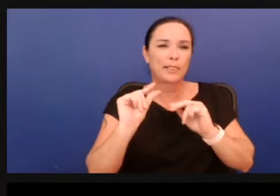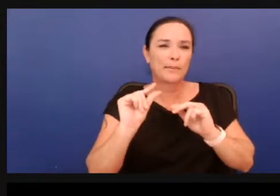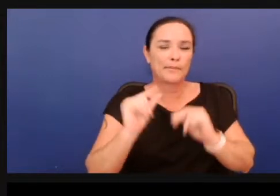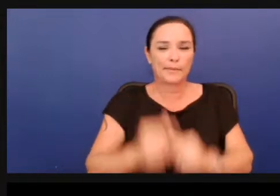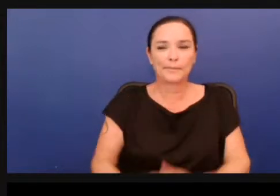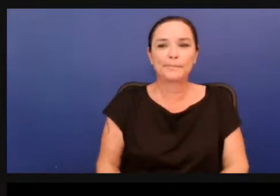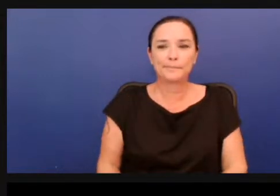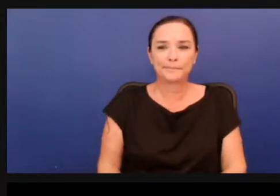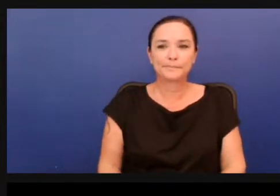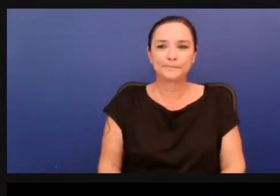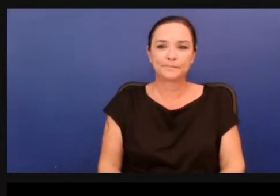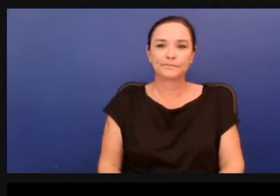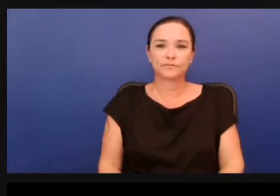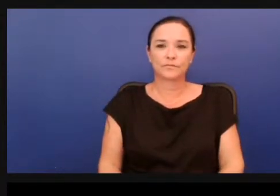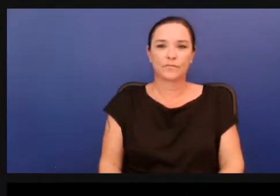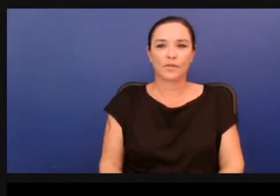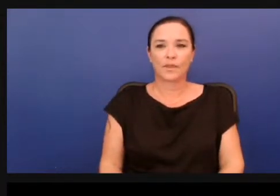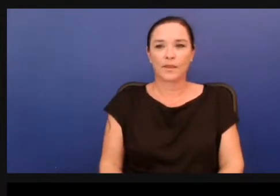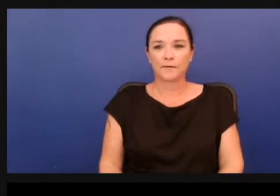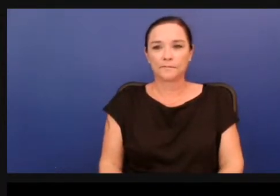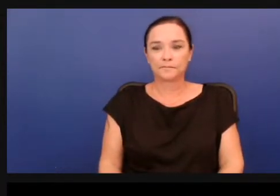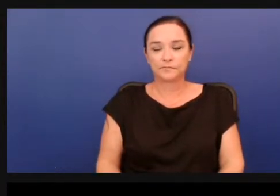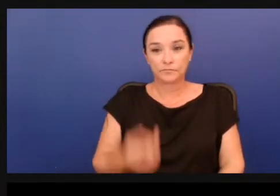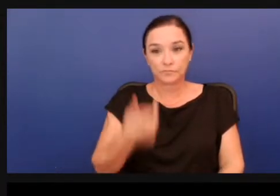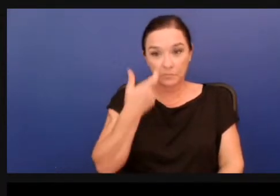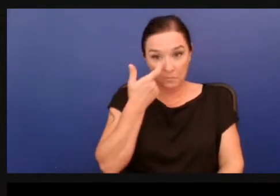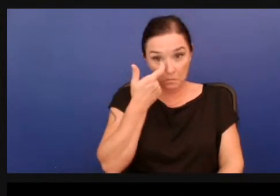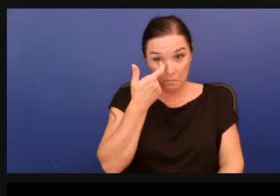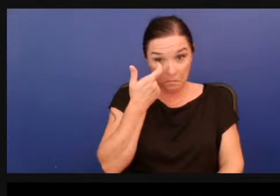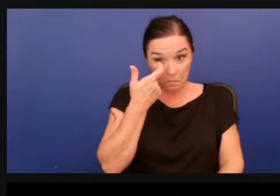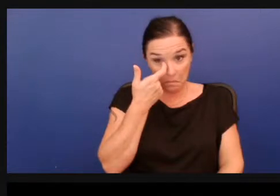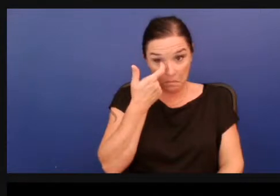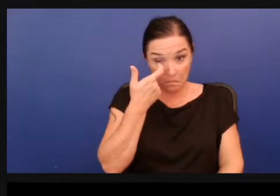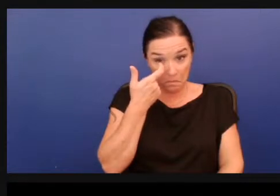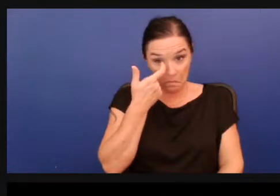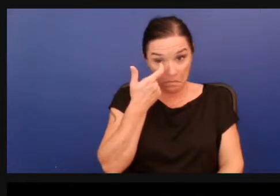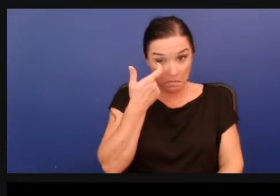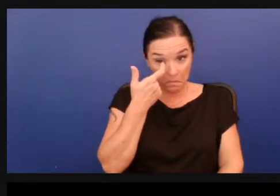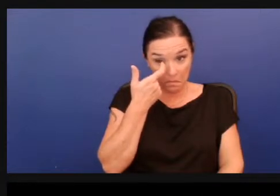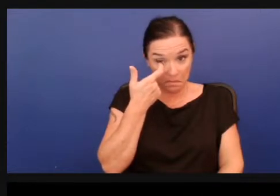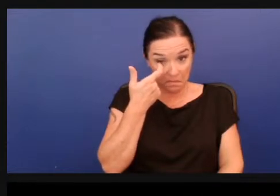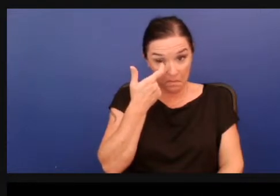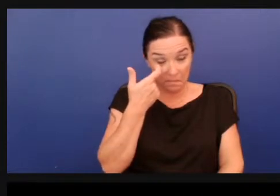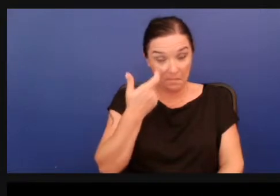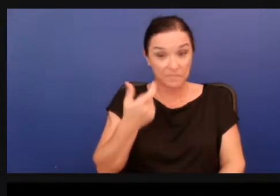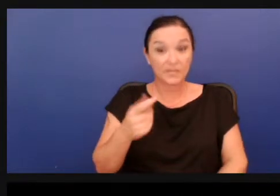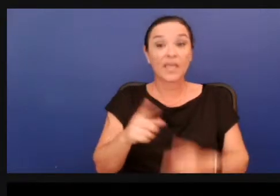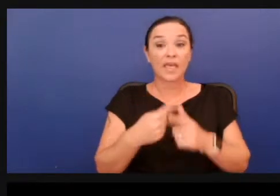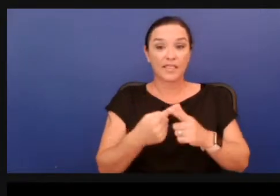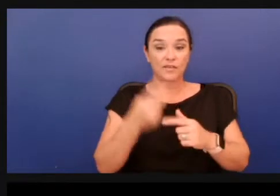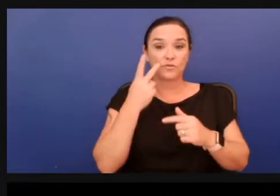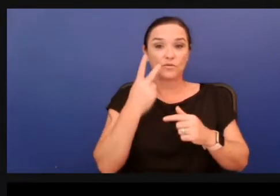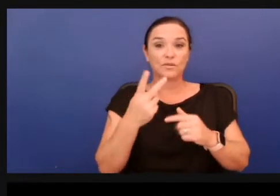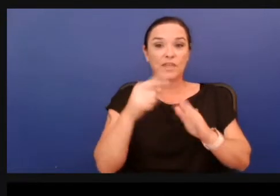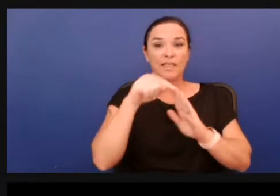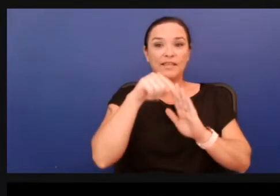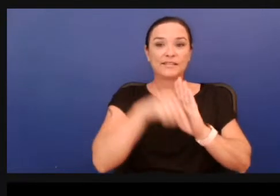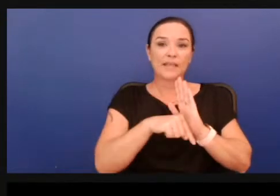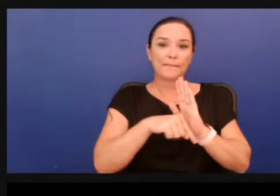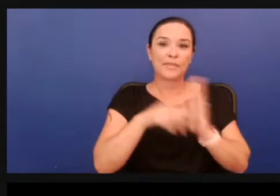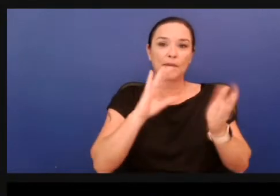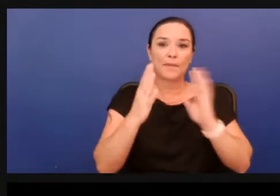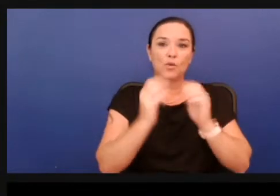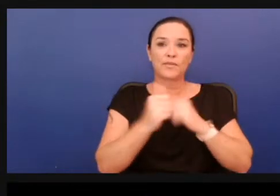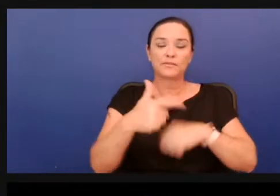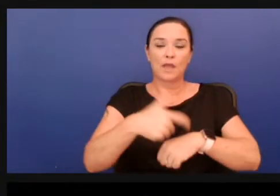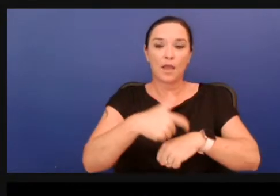a 1 pixel drop, easiest of all. And maybe more convincing is if we come to this depth versus time. So